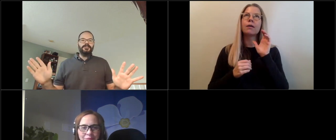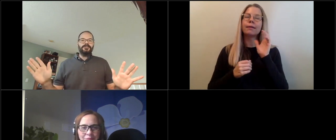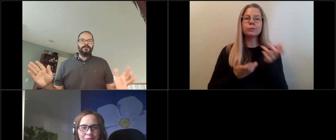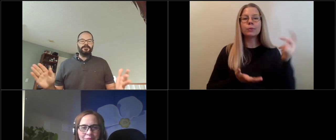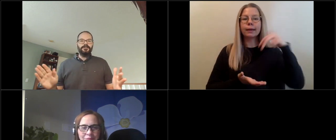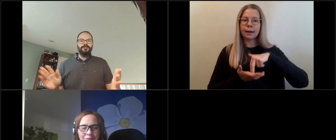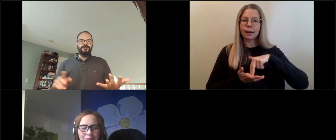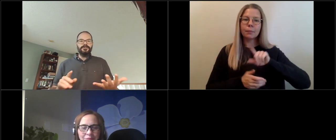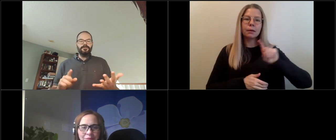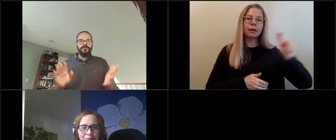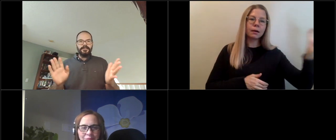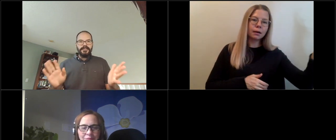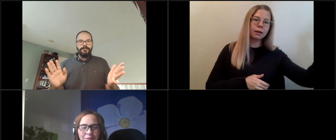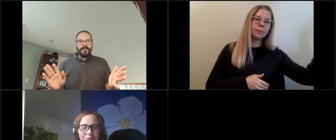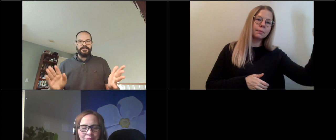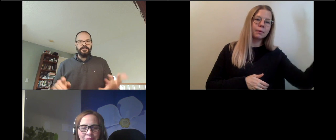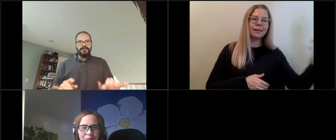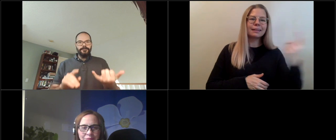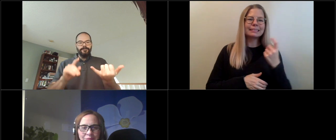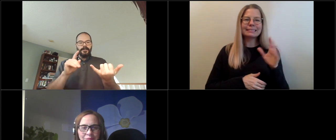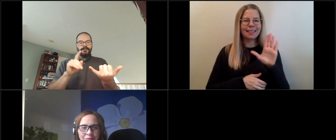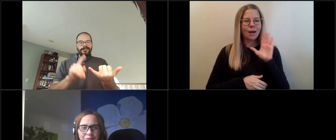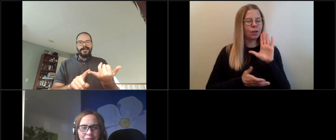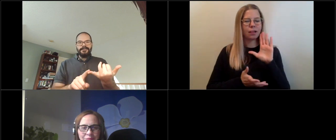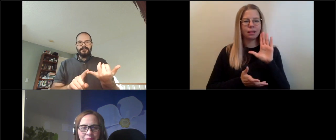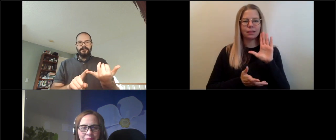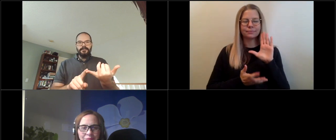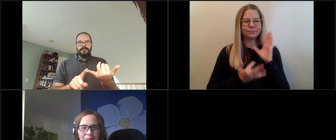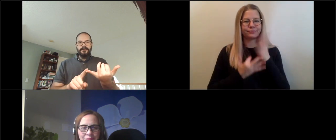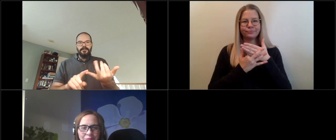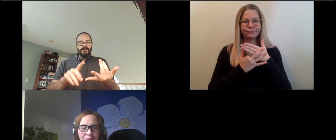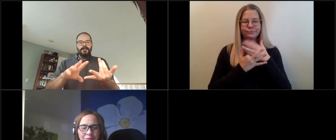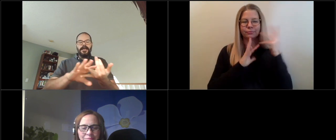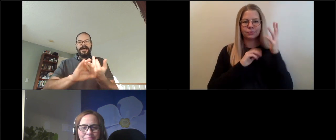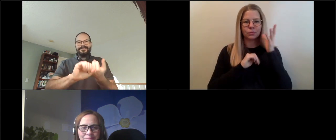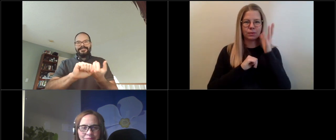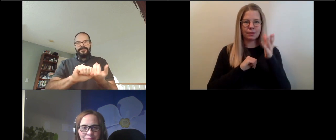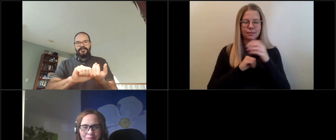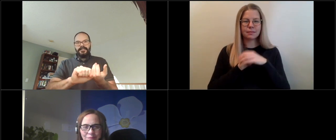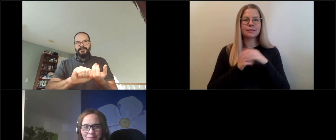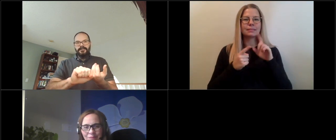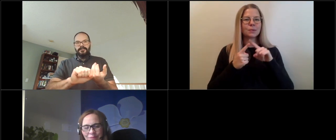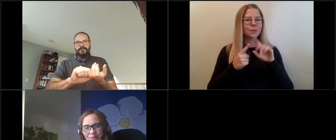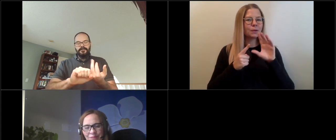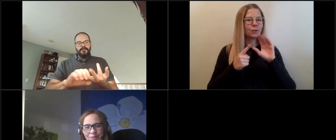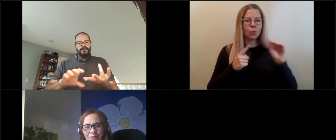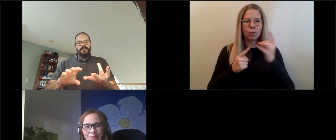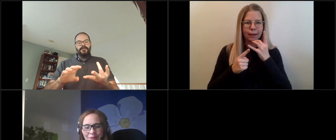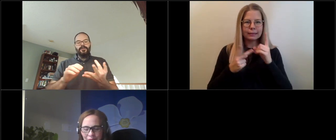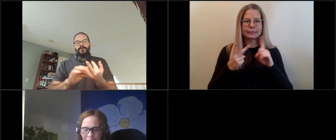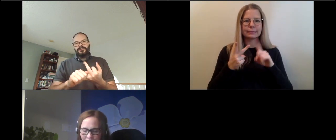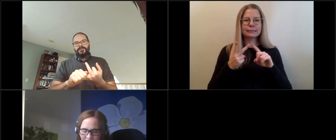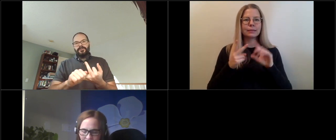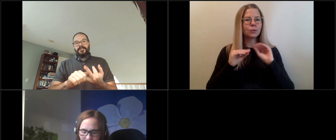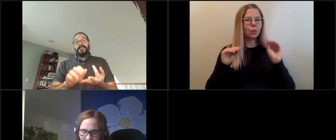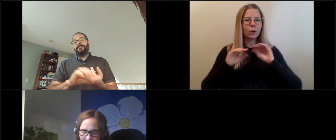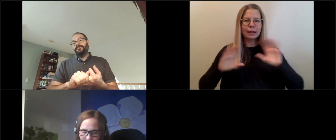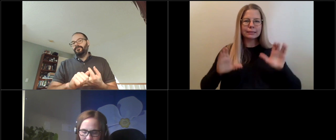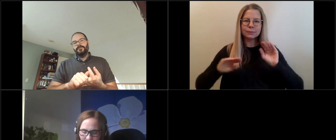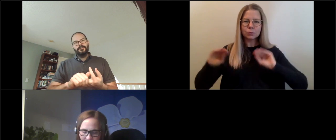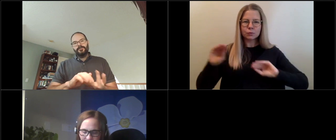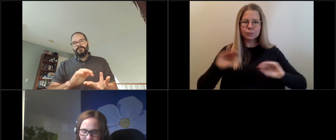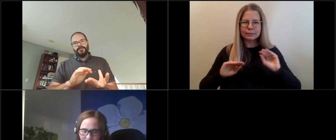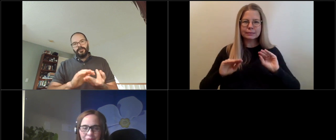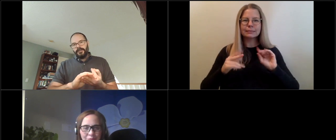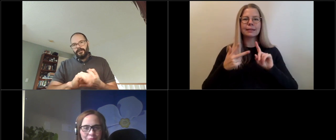going to be disrupting you. So key message, light, activity, those two things, and